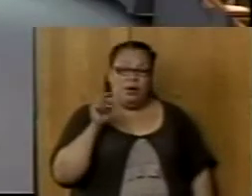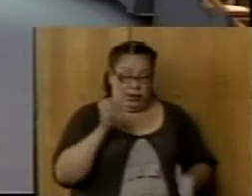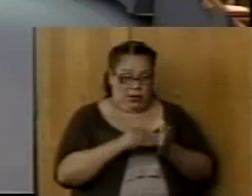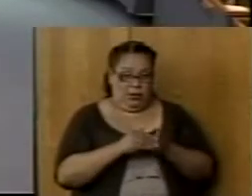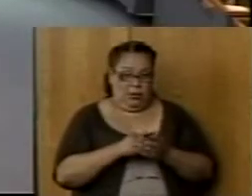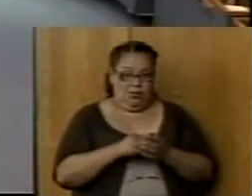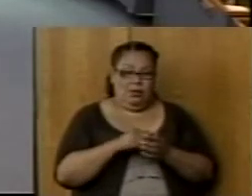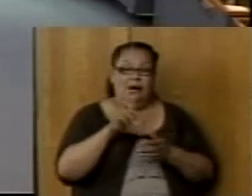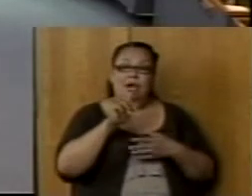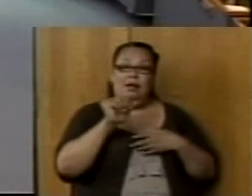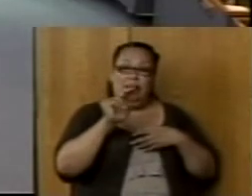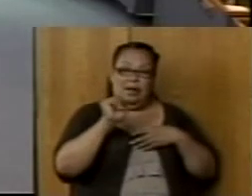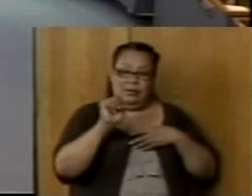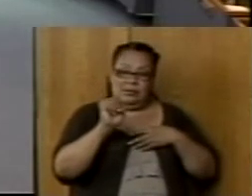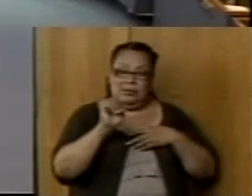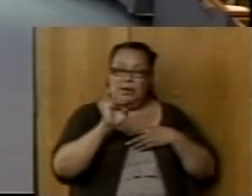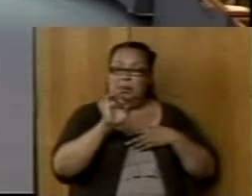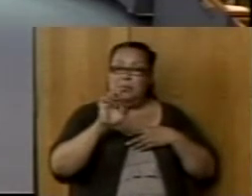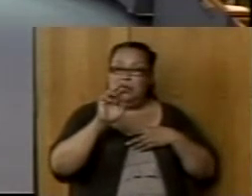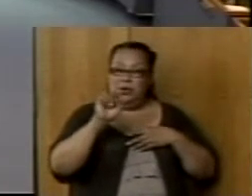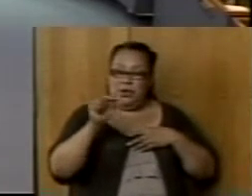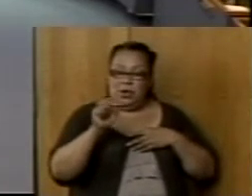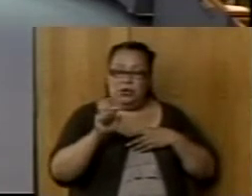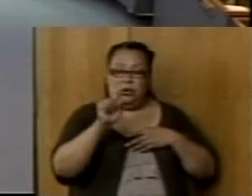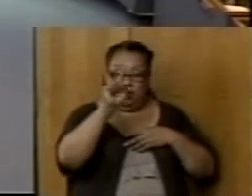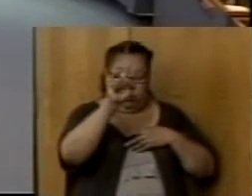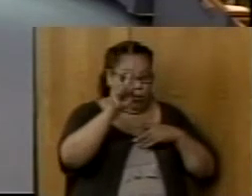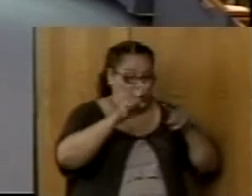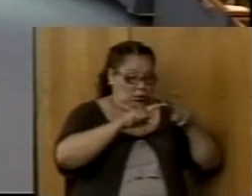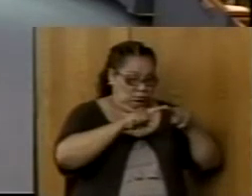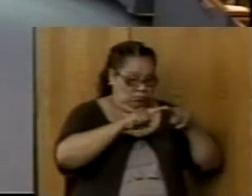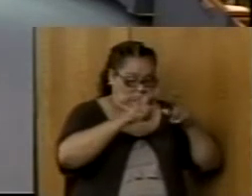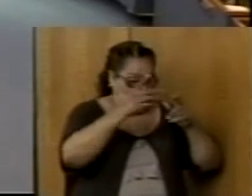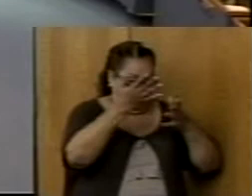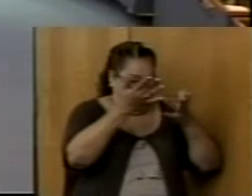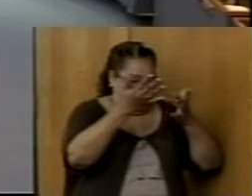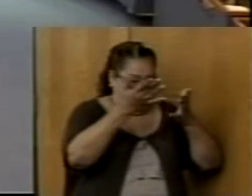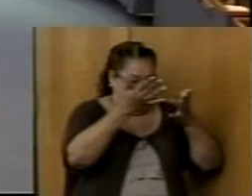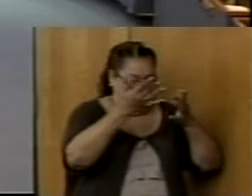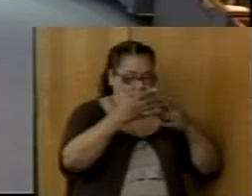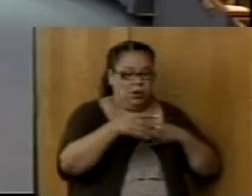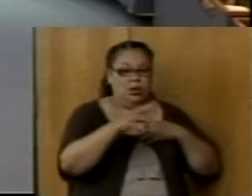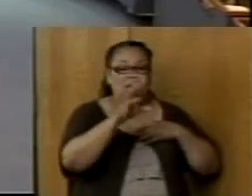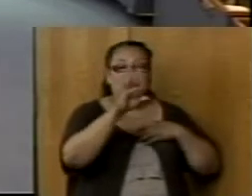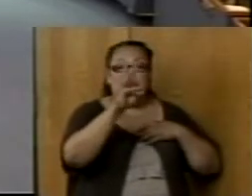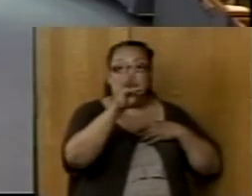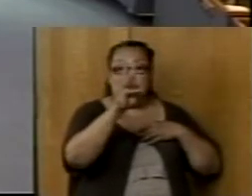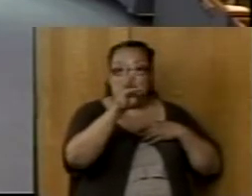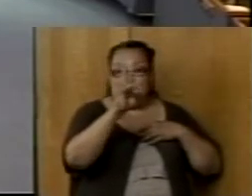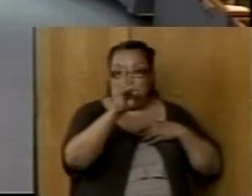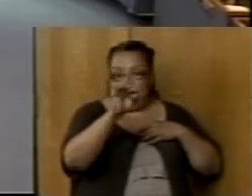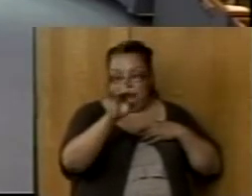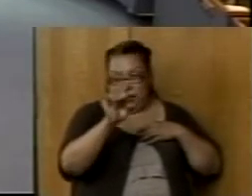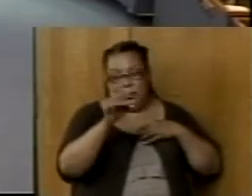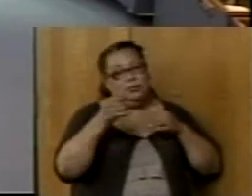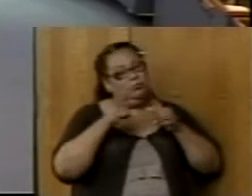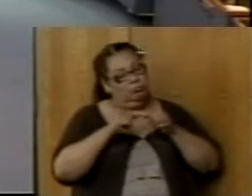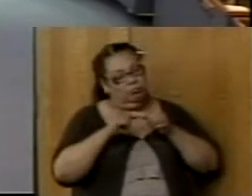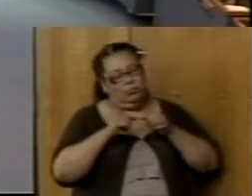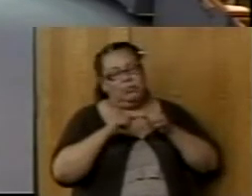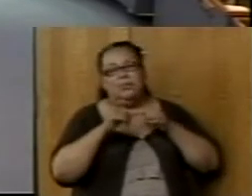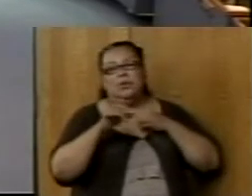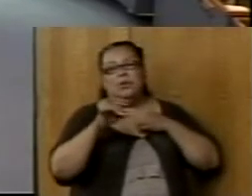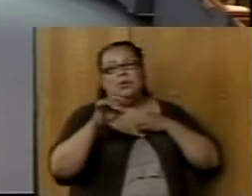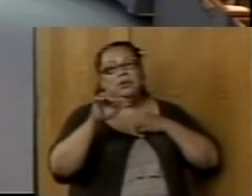Again, landscape irrigation, number 1 is still pending. You have number 6, 7, and 8 still pending.